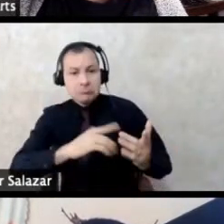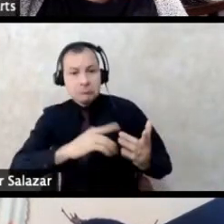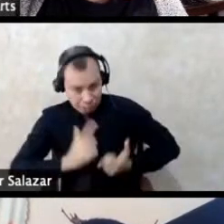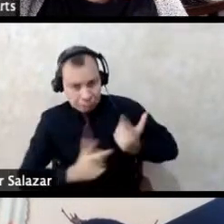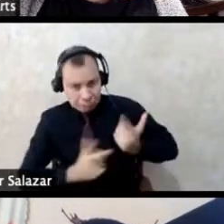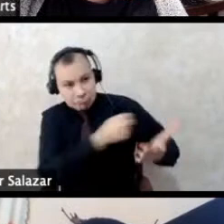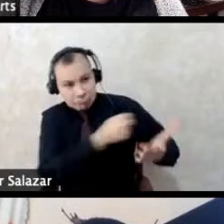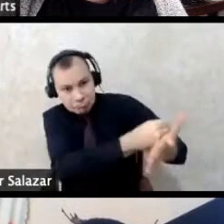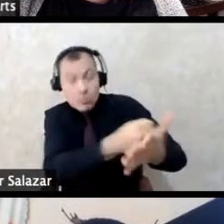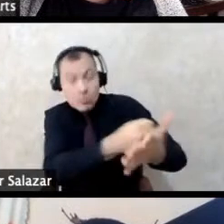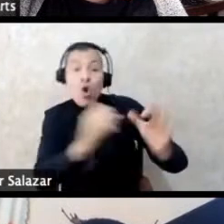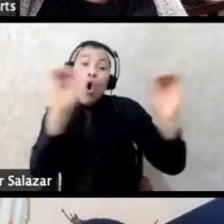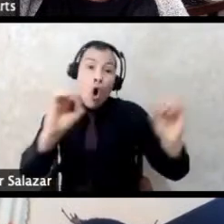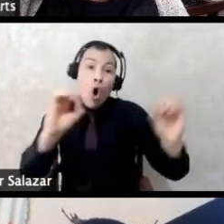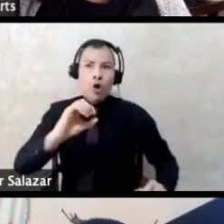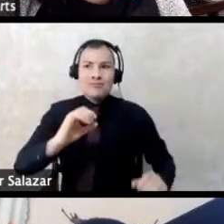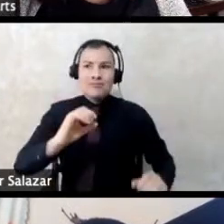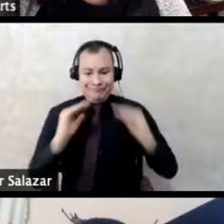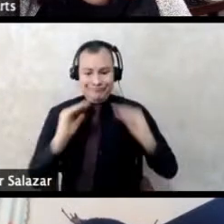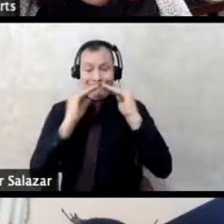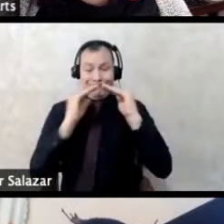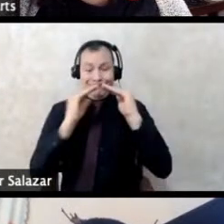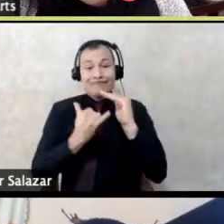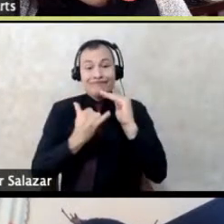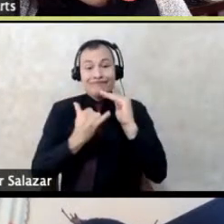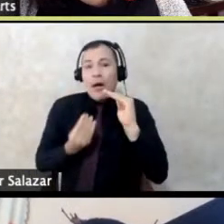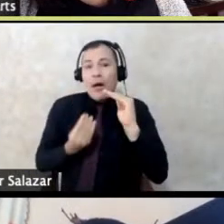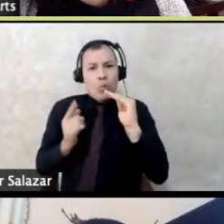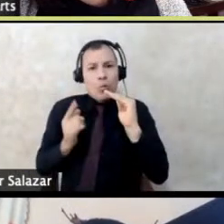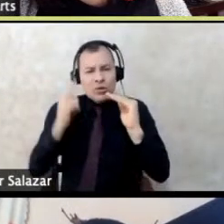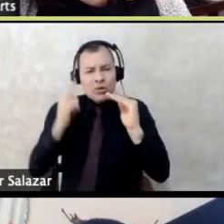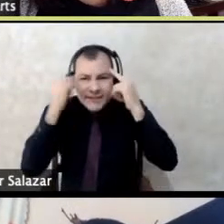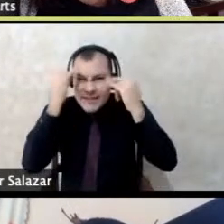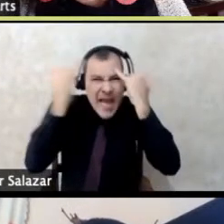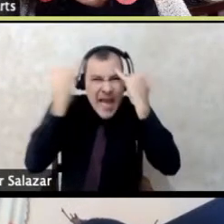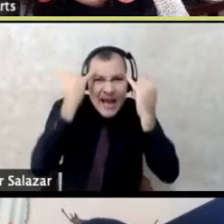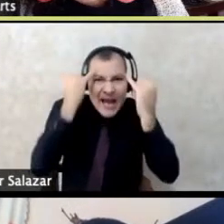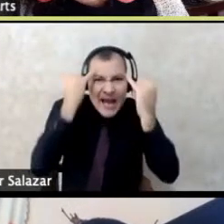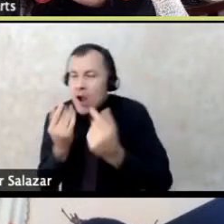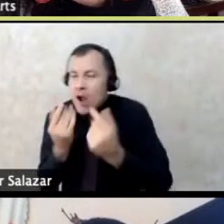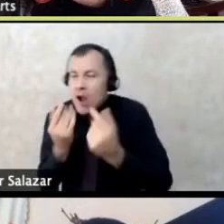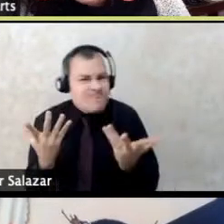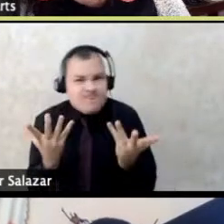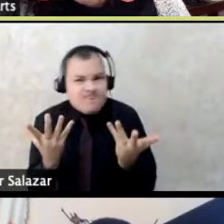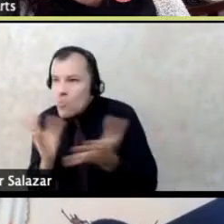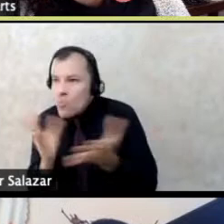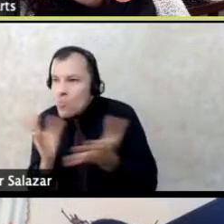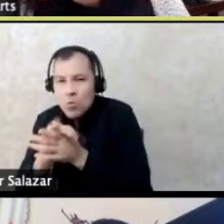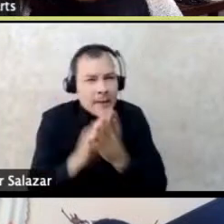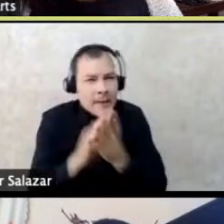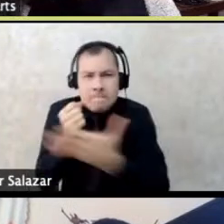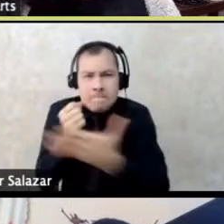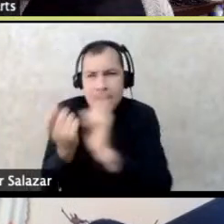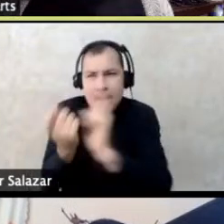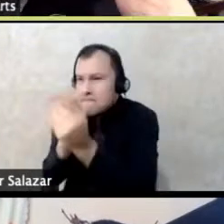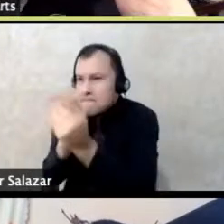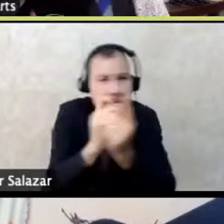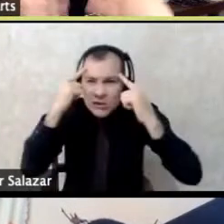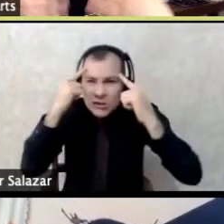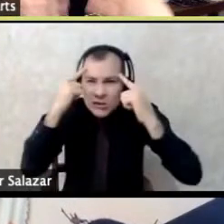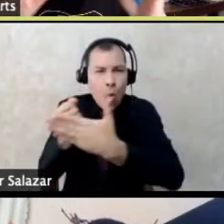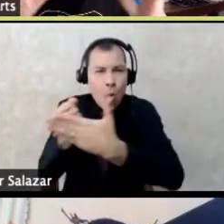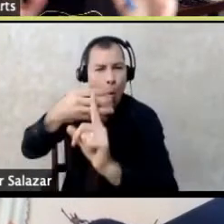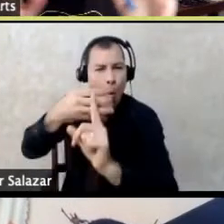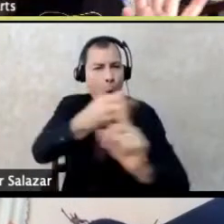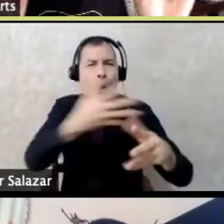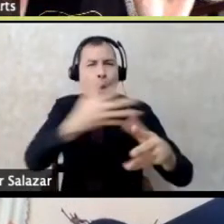gestores. Well, everything is welcome and everything is valid, and if it is that we have a stop and kind of